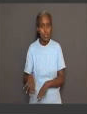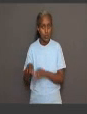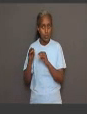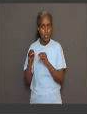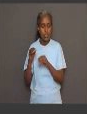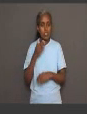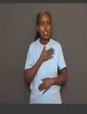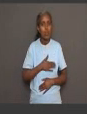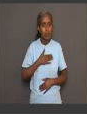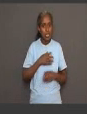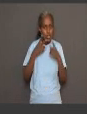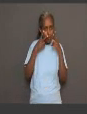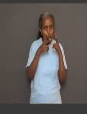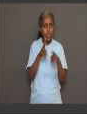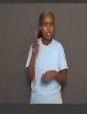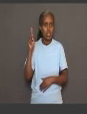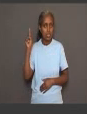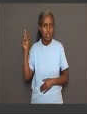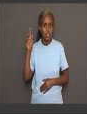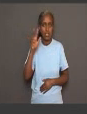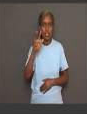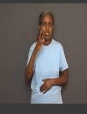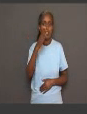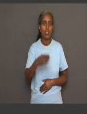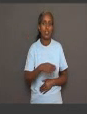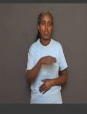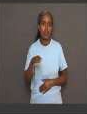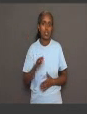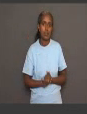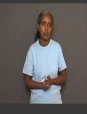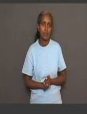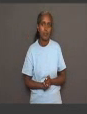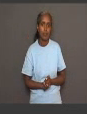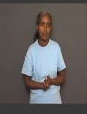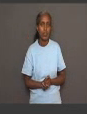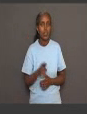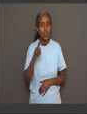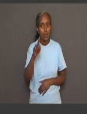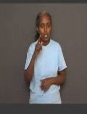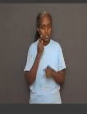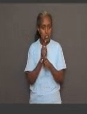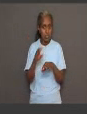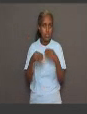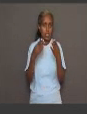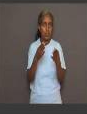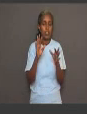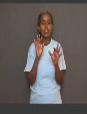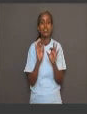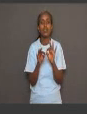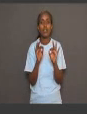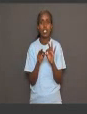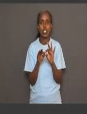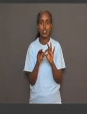Students, please look at these three graphs. You were just given the